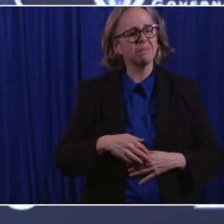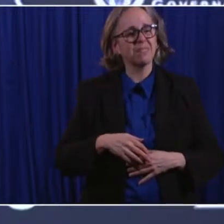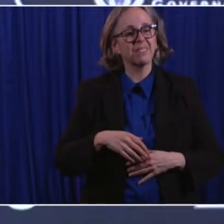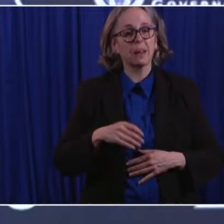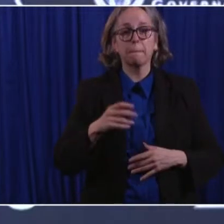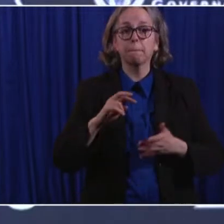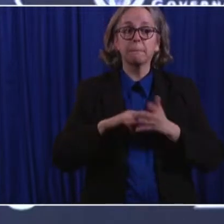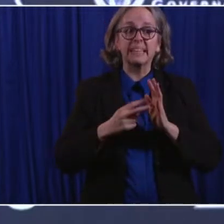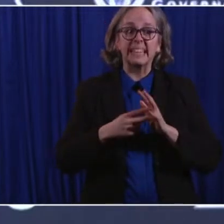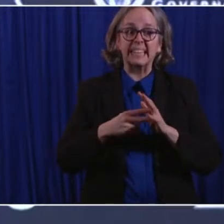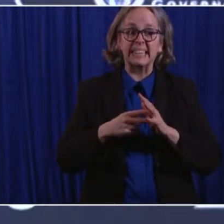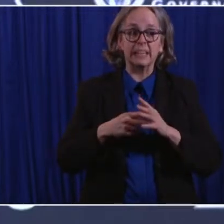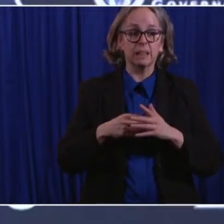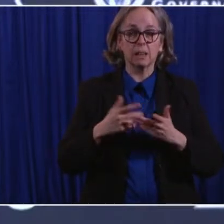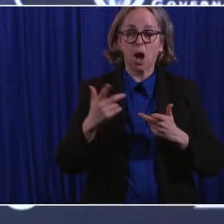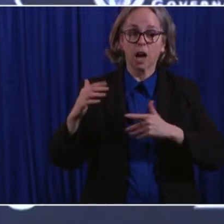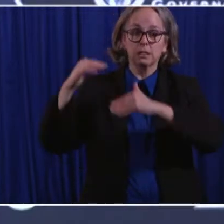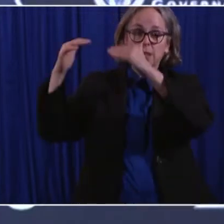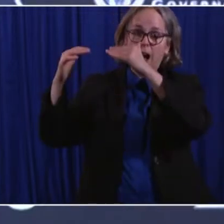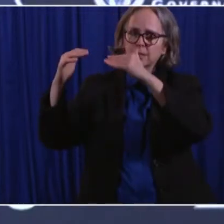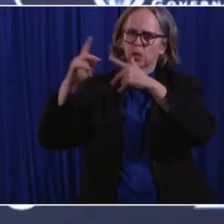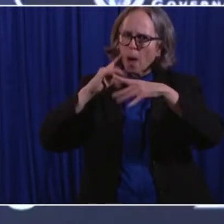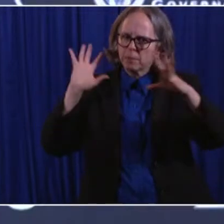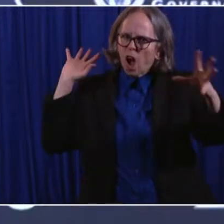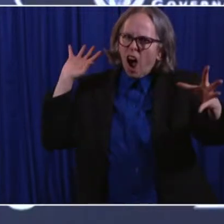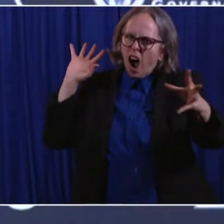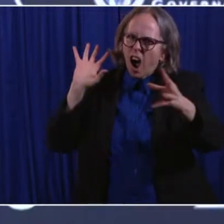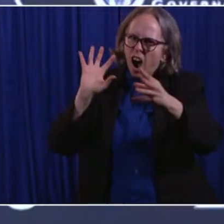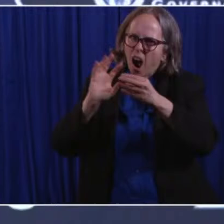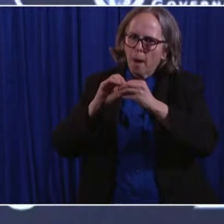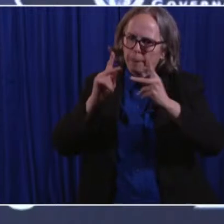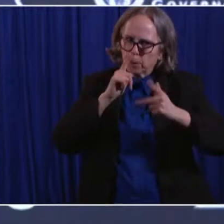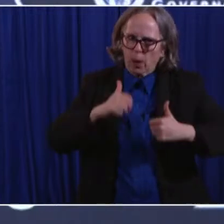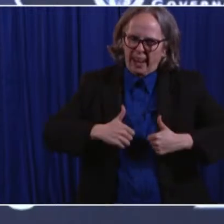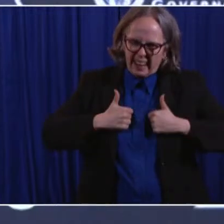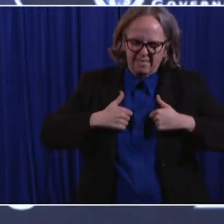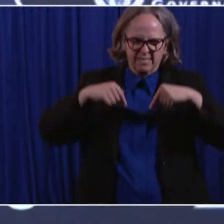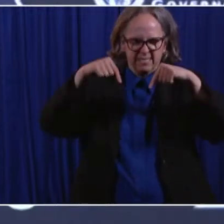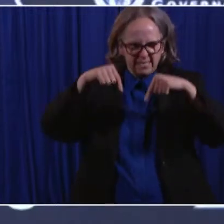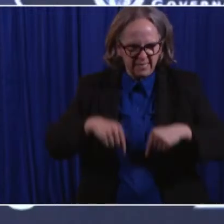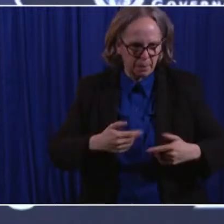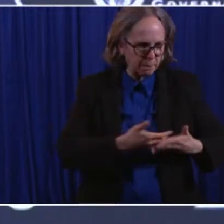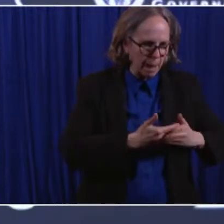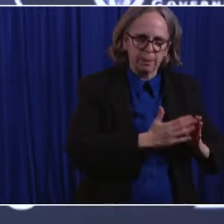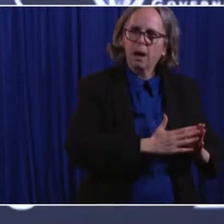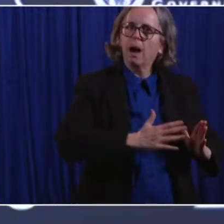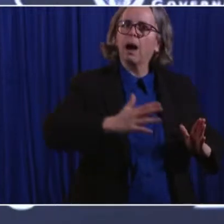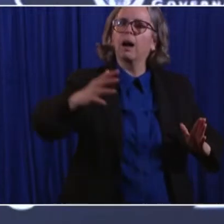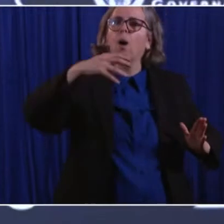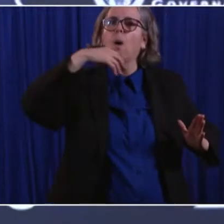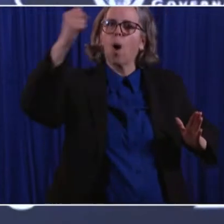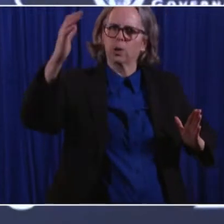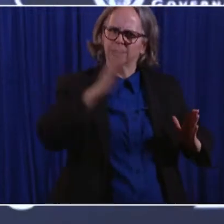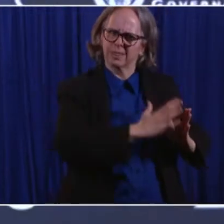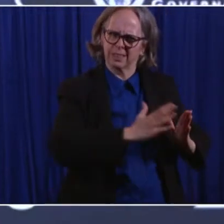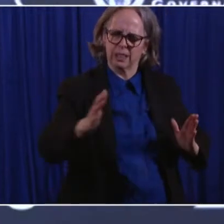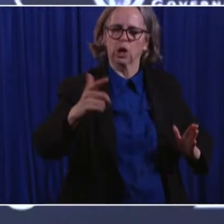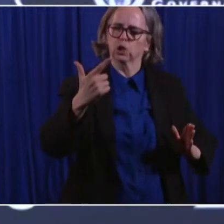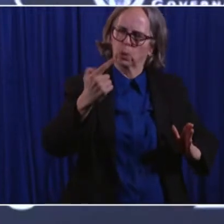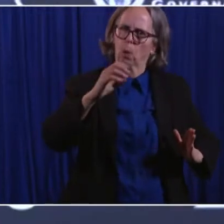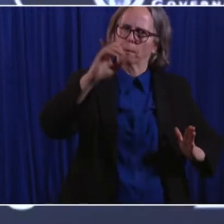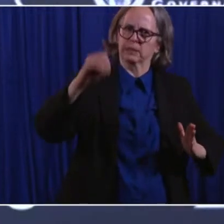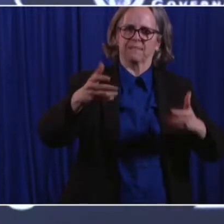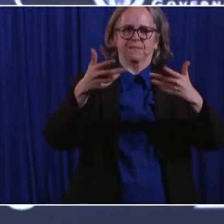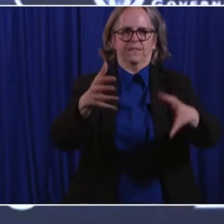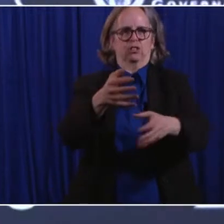population. So, what's going to happen is that we hope by fall that we will be able